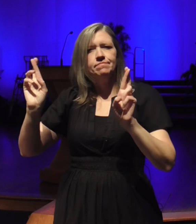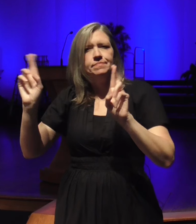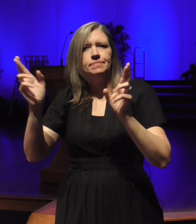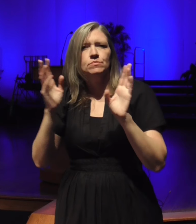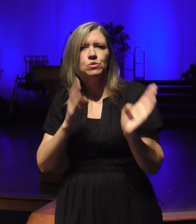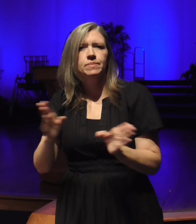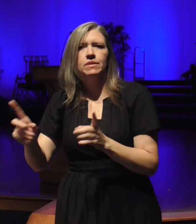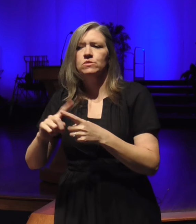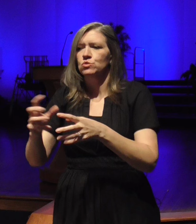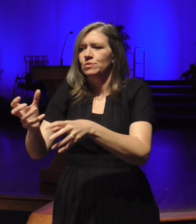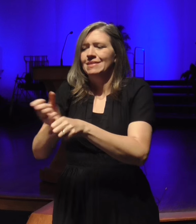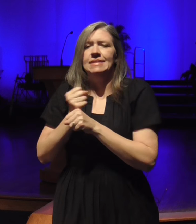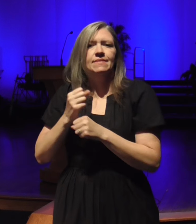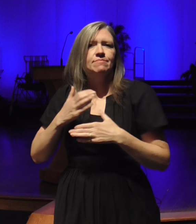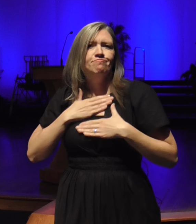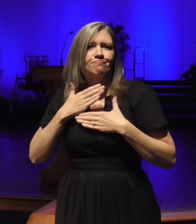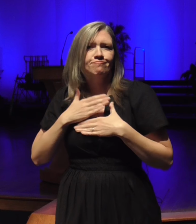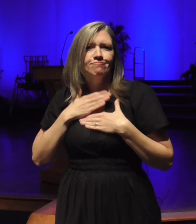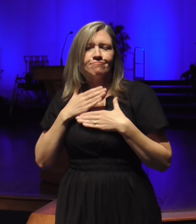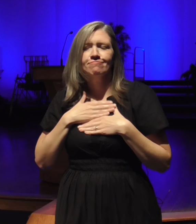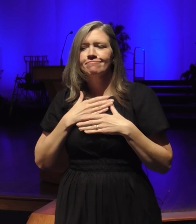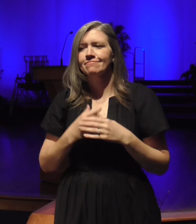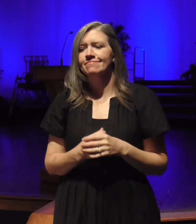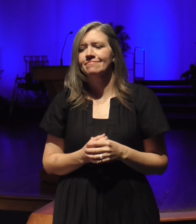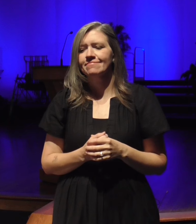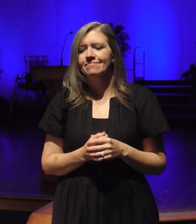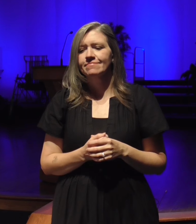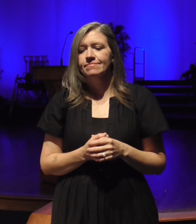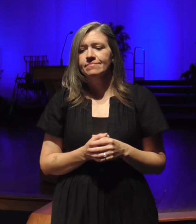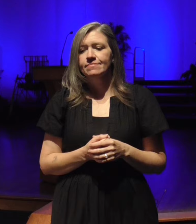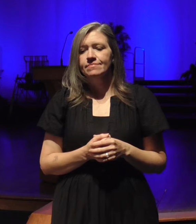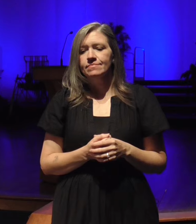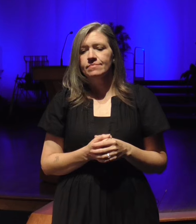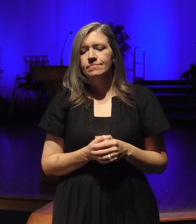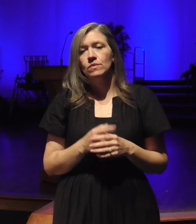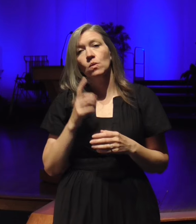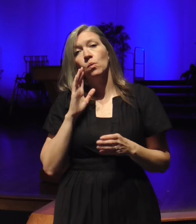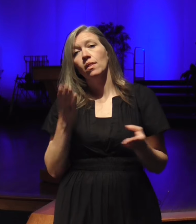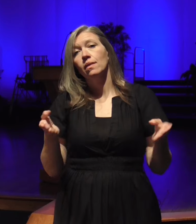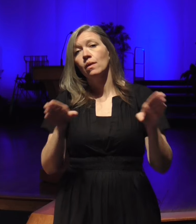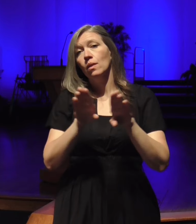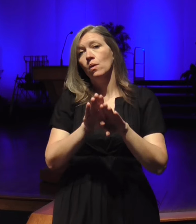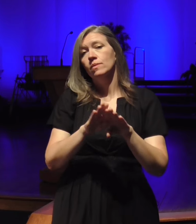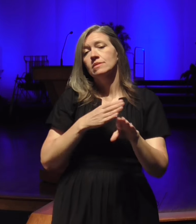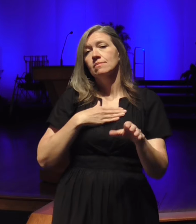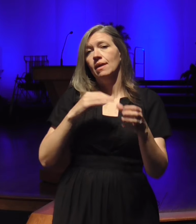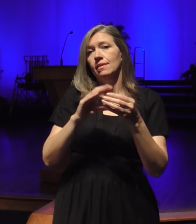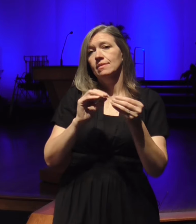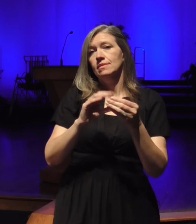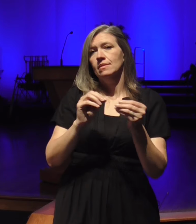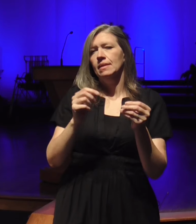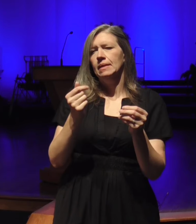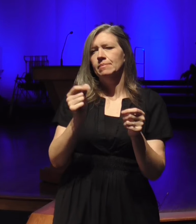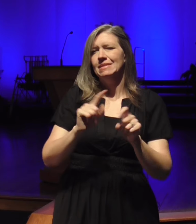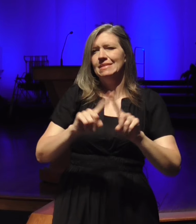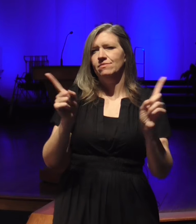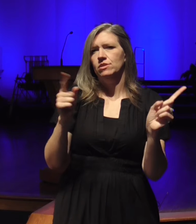will prepare for it in each and every moment, prepared to receive it with glee.